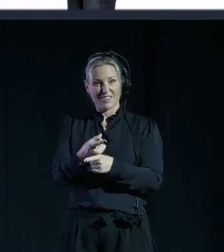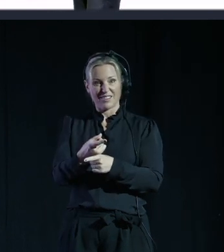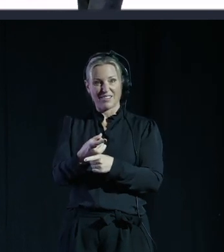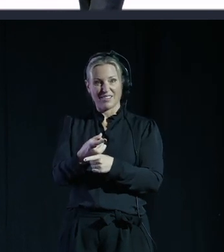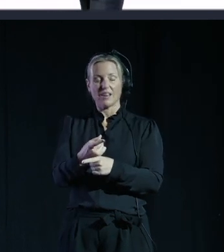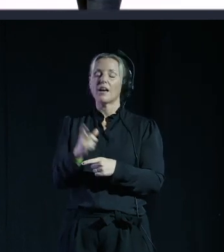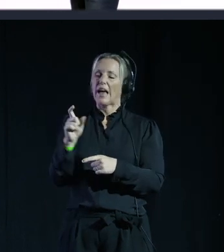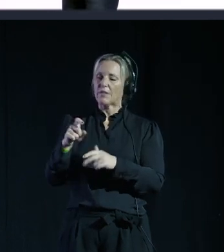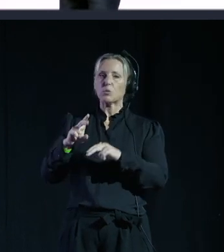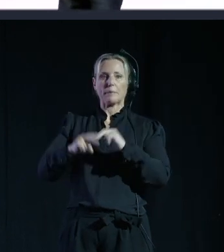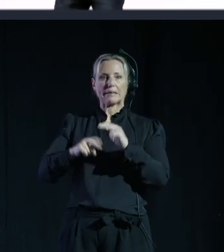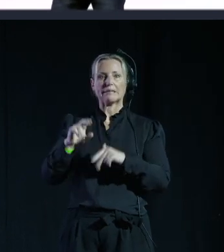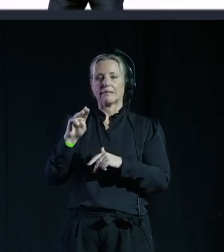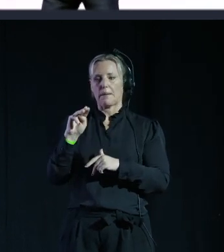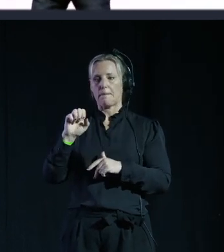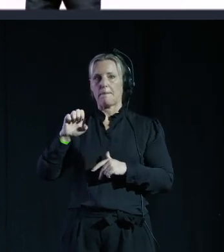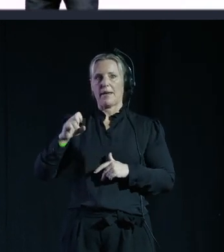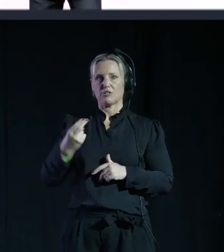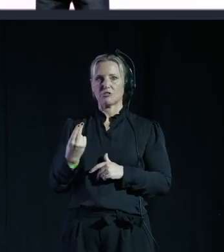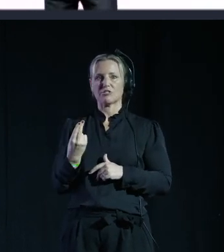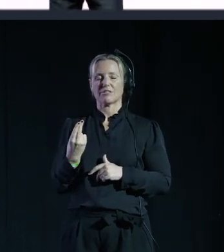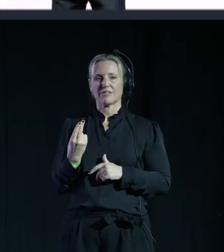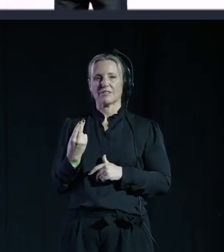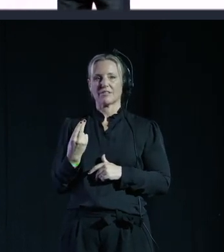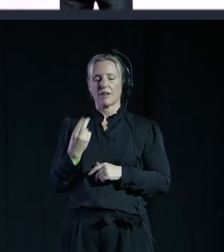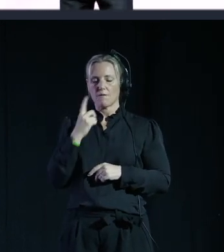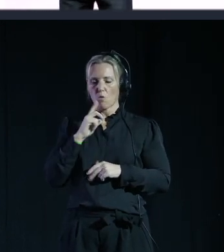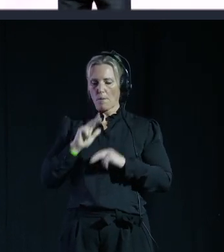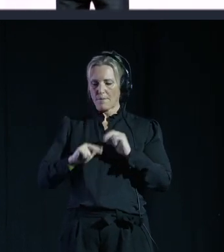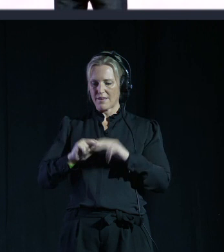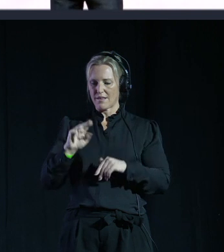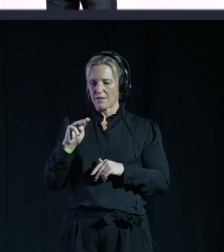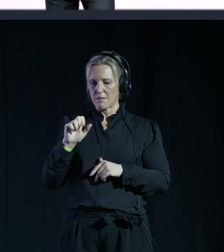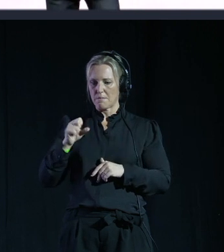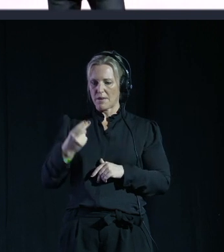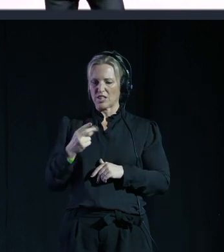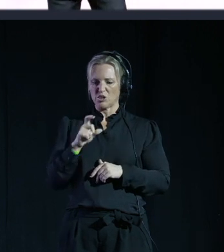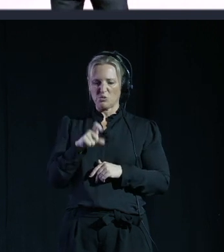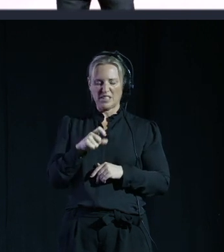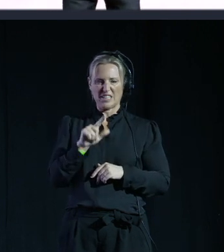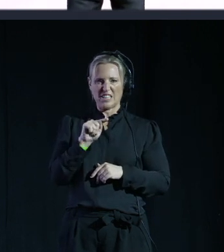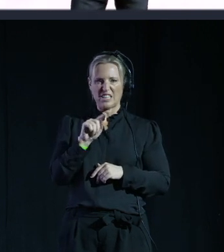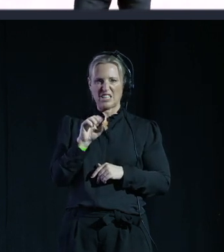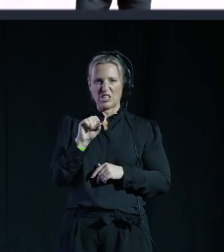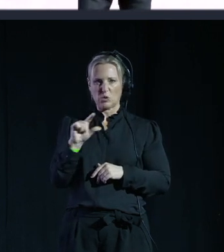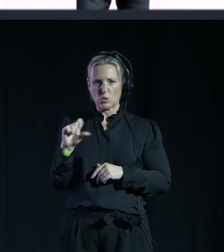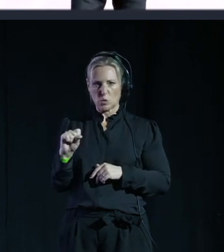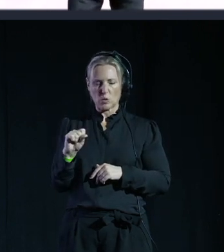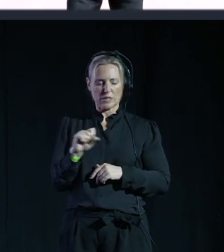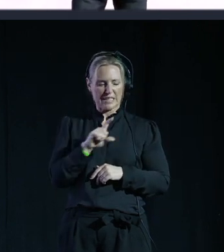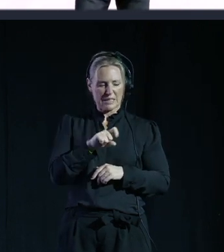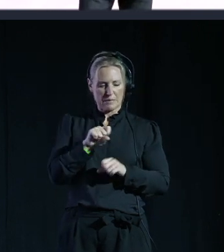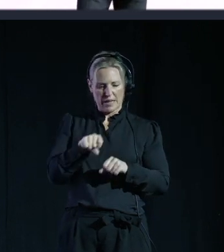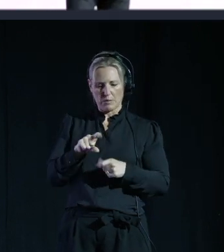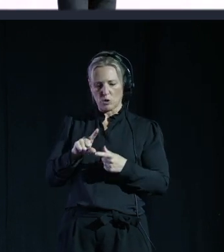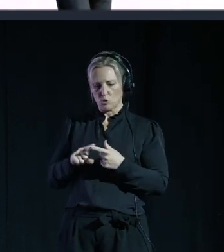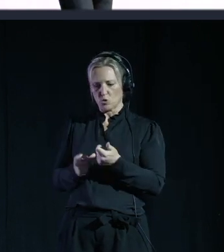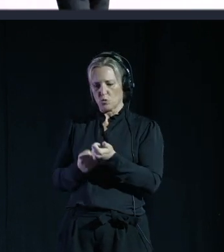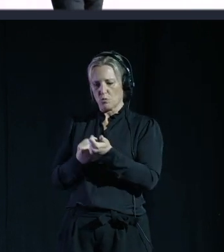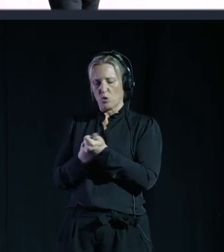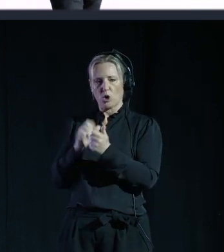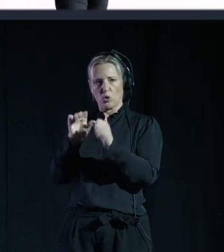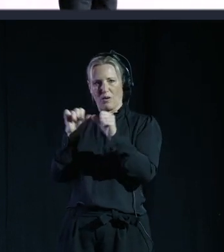And to build one, you need tools that actually support it. They need to be native. They need to be able to support these architectural patterns.